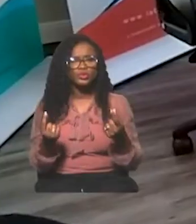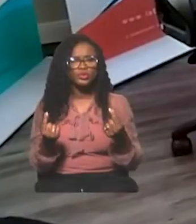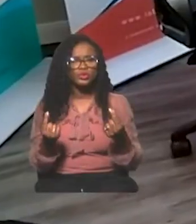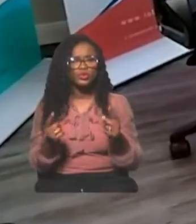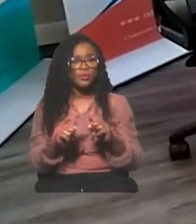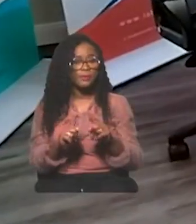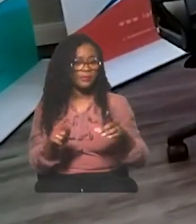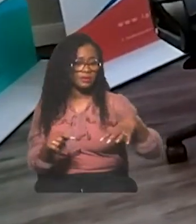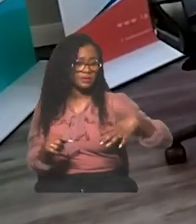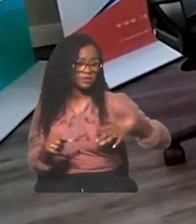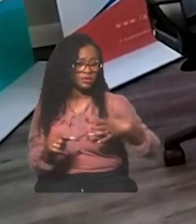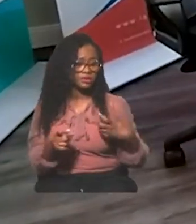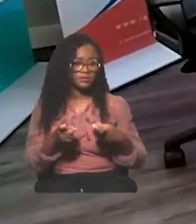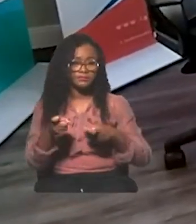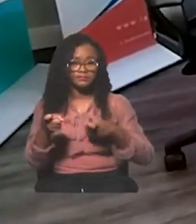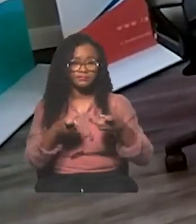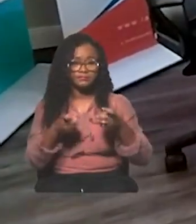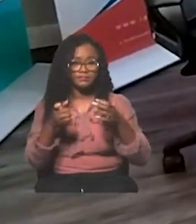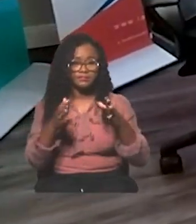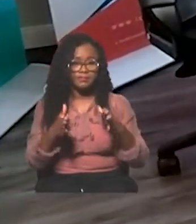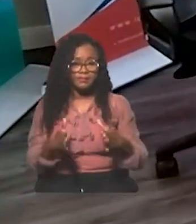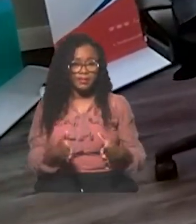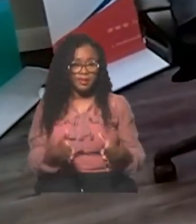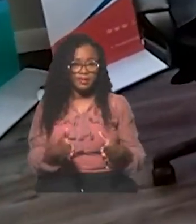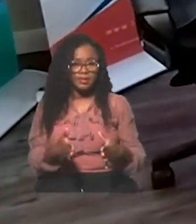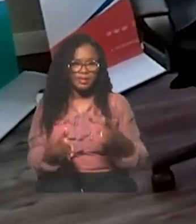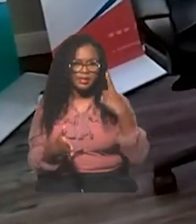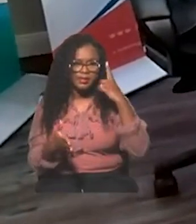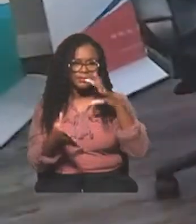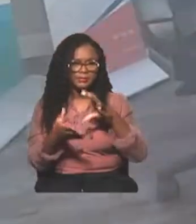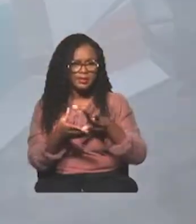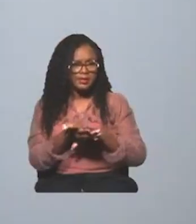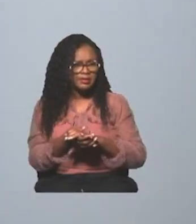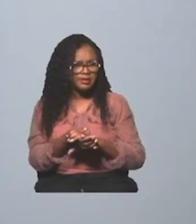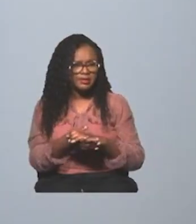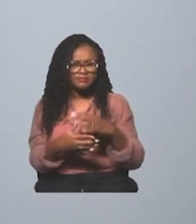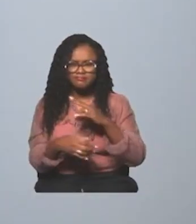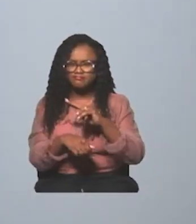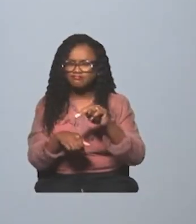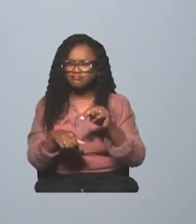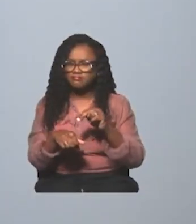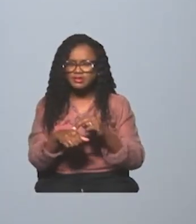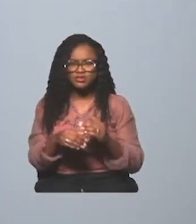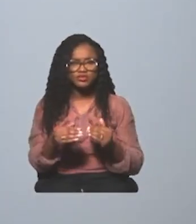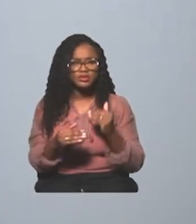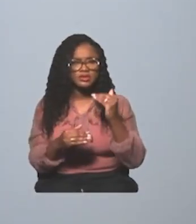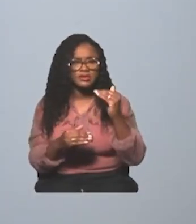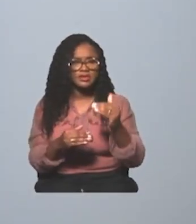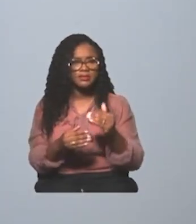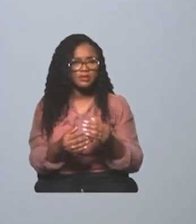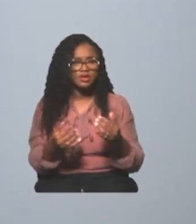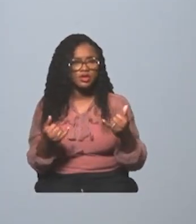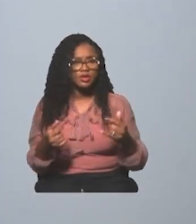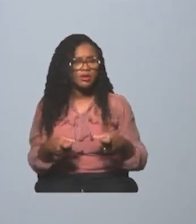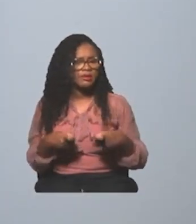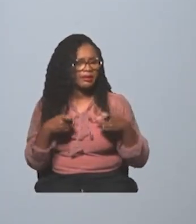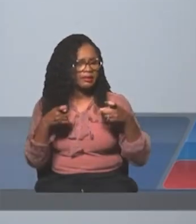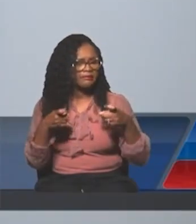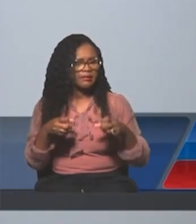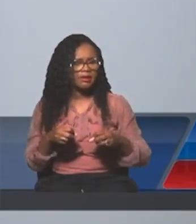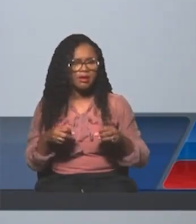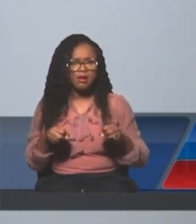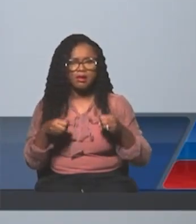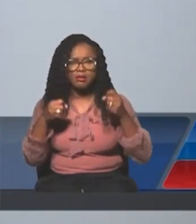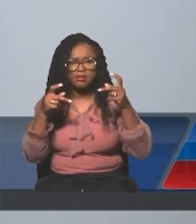General Manager Dr. Vernon Paltu believes it was the natural next step. It gives us an opportunity to